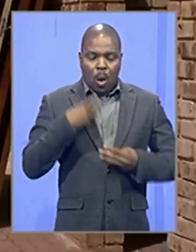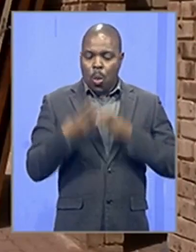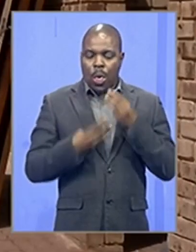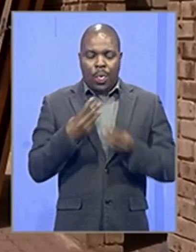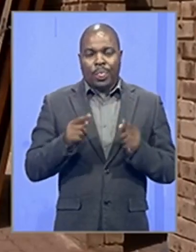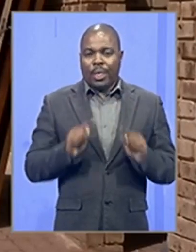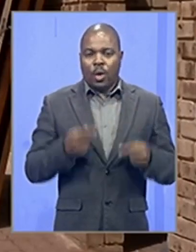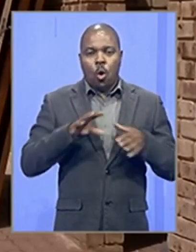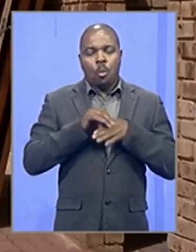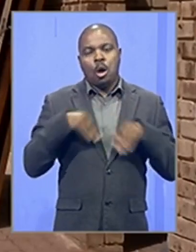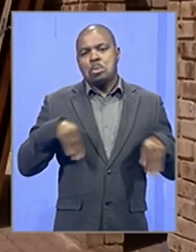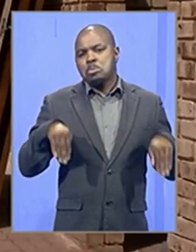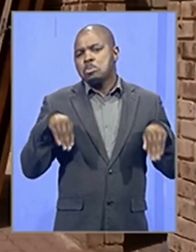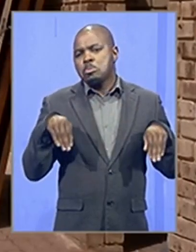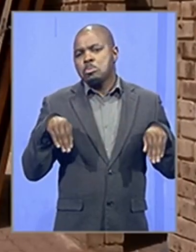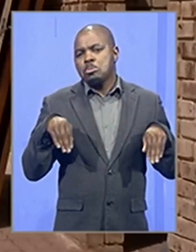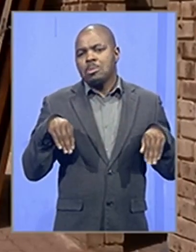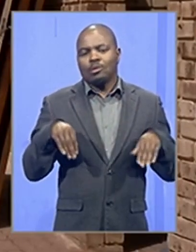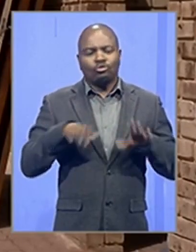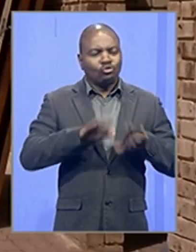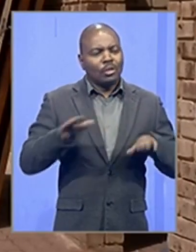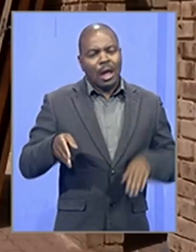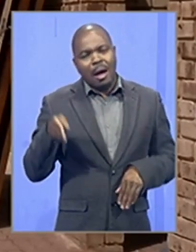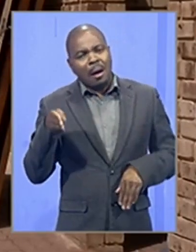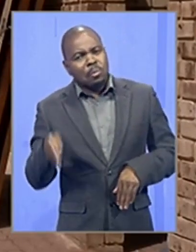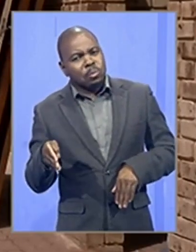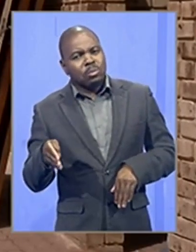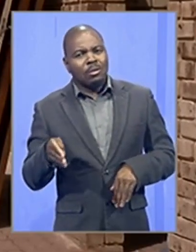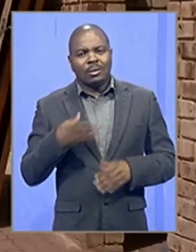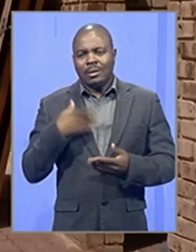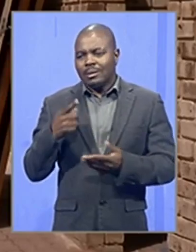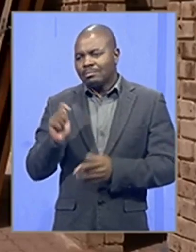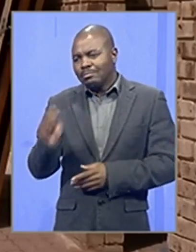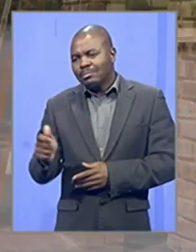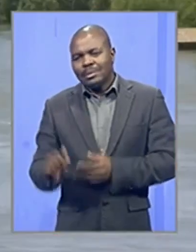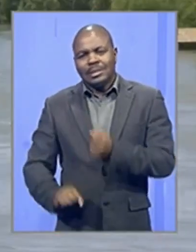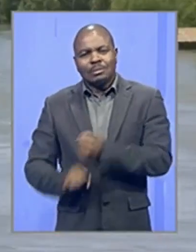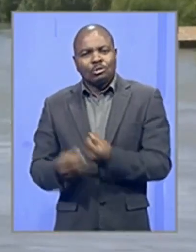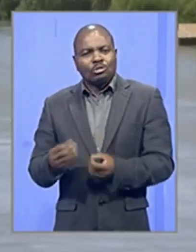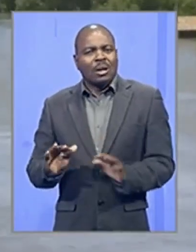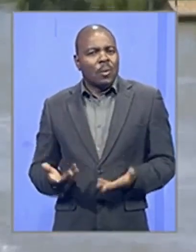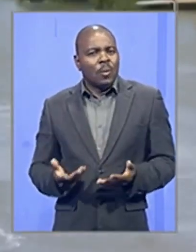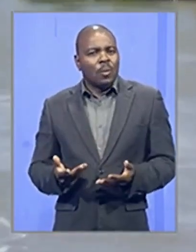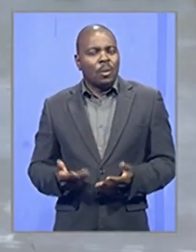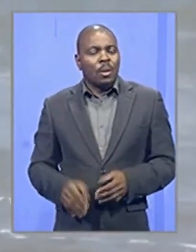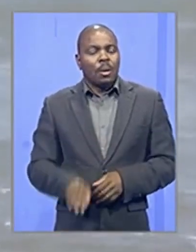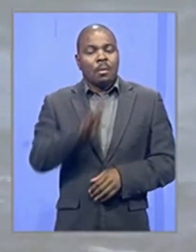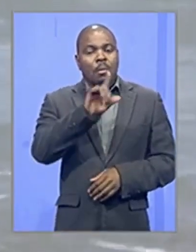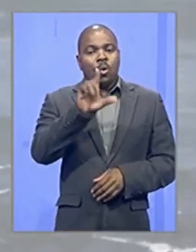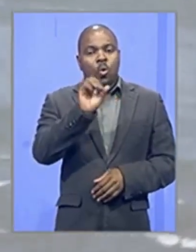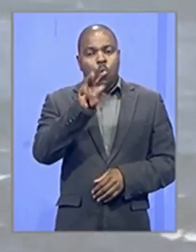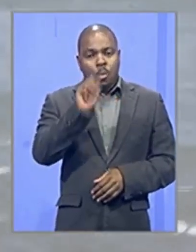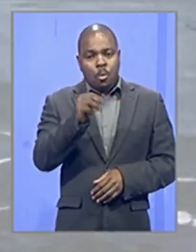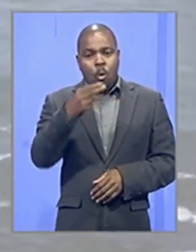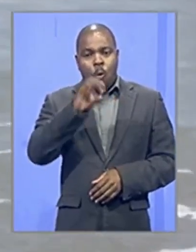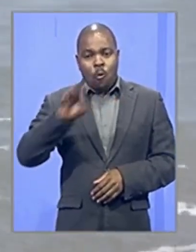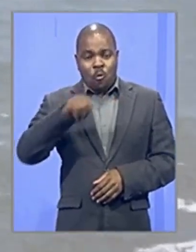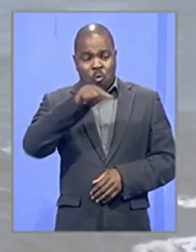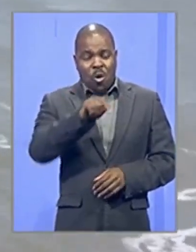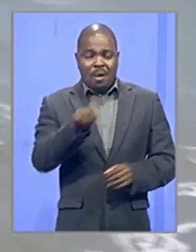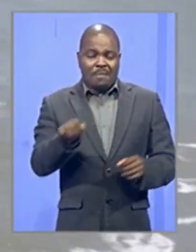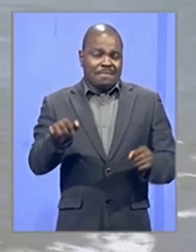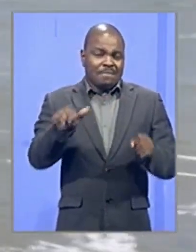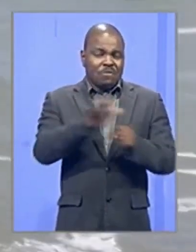dutse fela hae re na le bana re otla bana ba rona ka eng. Letamo la Bloemhof le tletse go